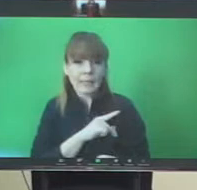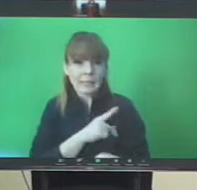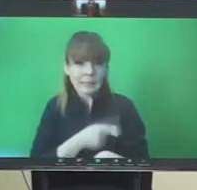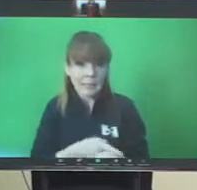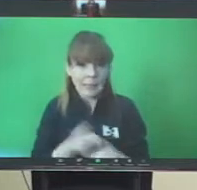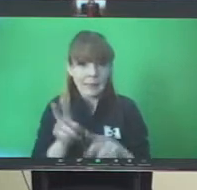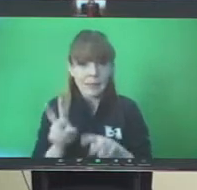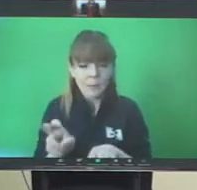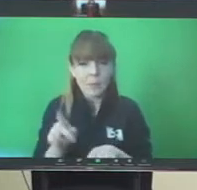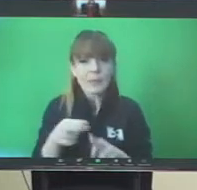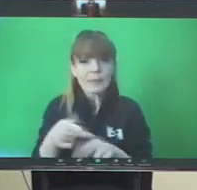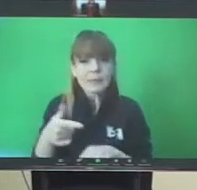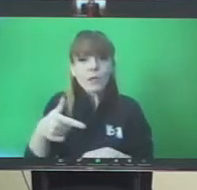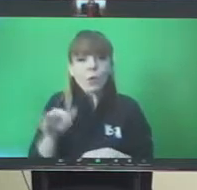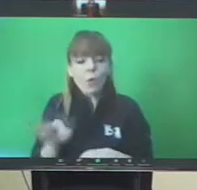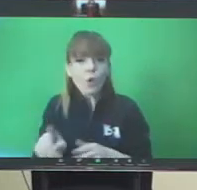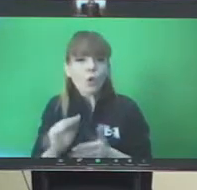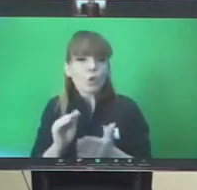of the Strong